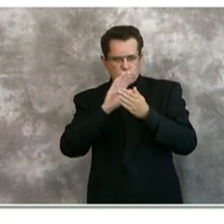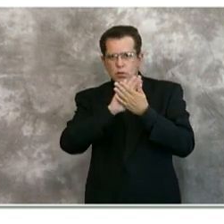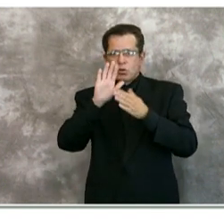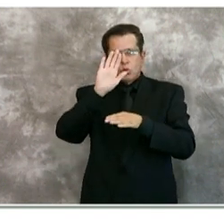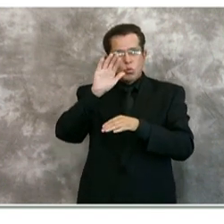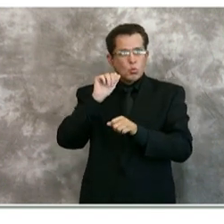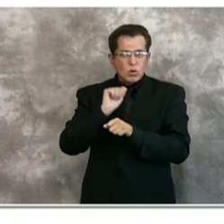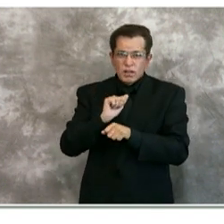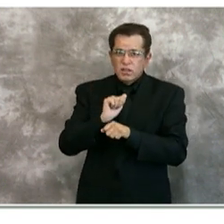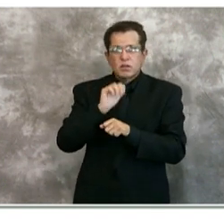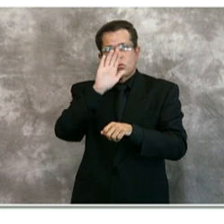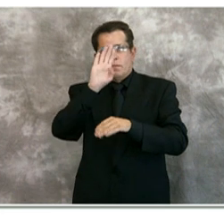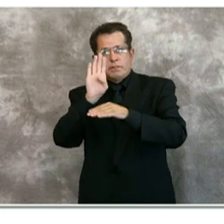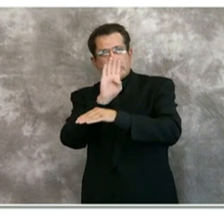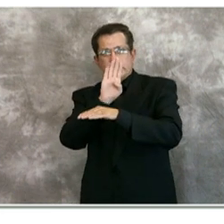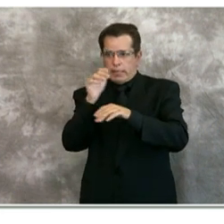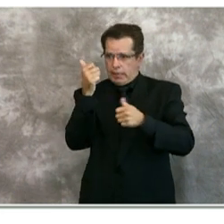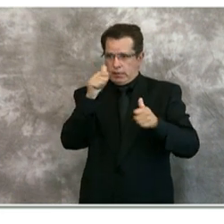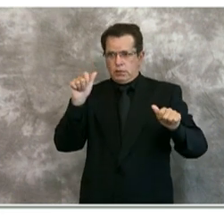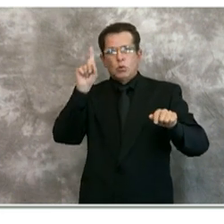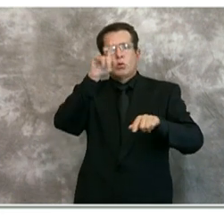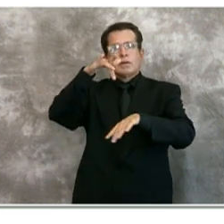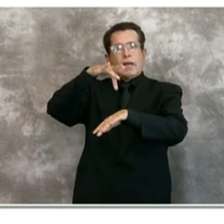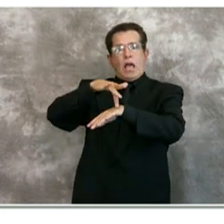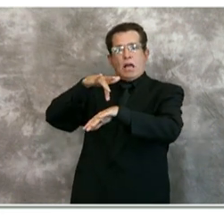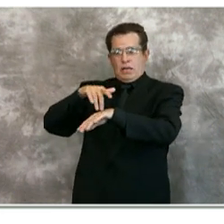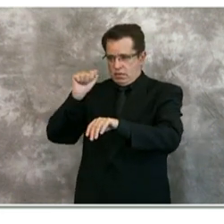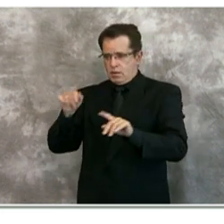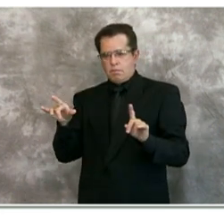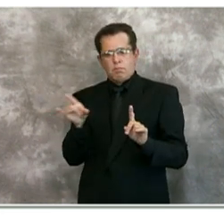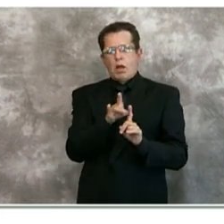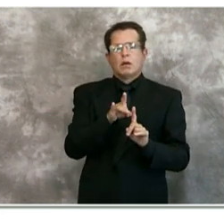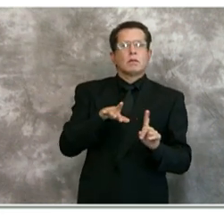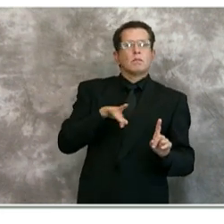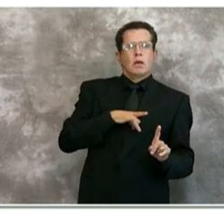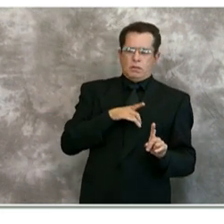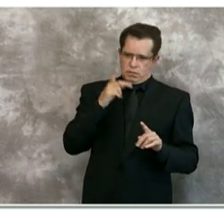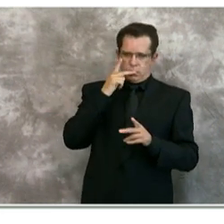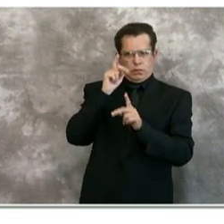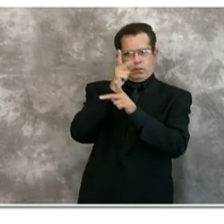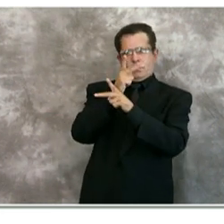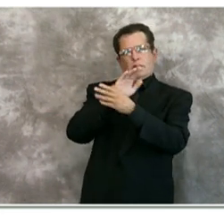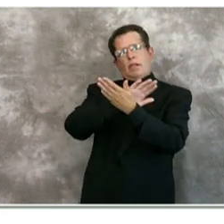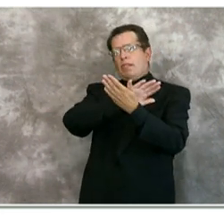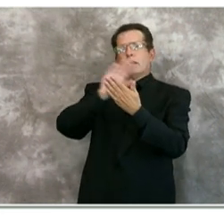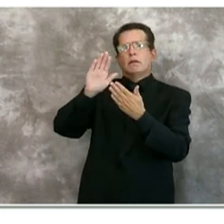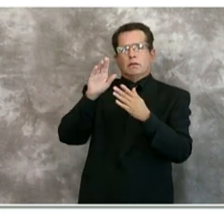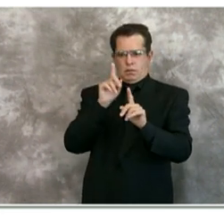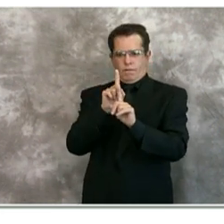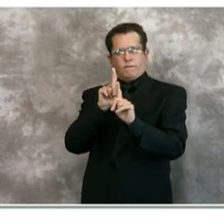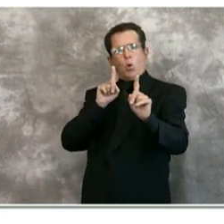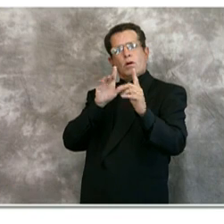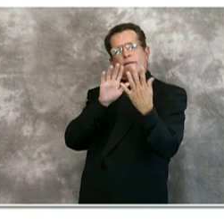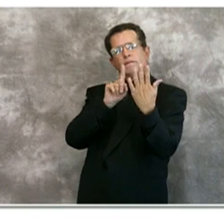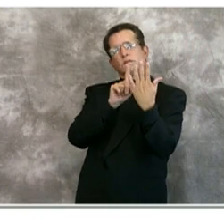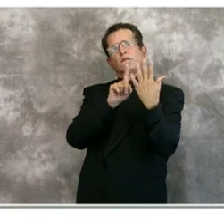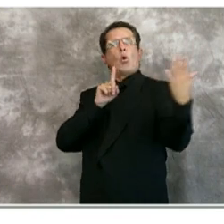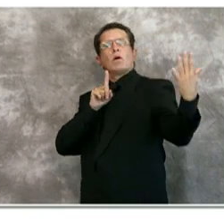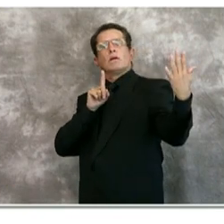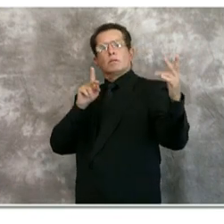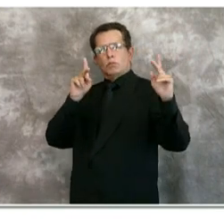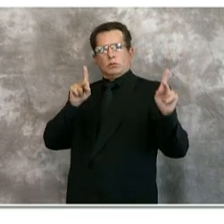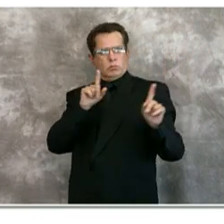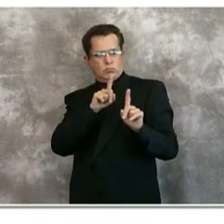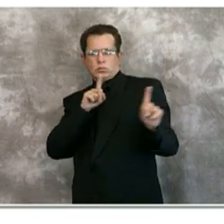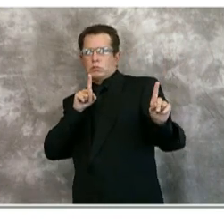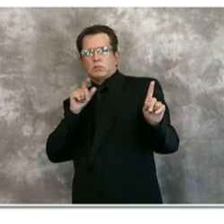areas, particularly in businesses that are commonly touched, staying 6 feet apart, wearing face coverings, avoiding crowds, and then